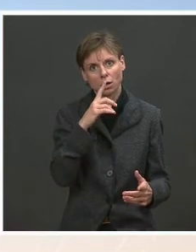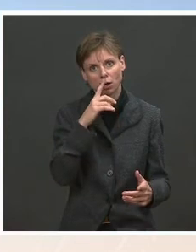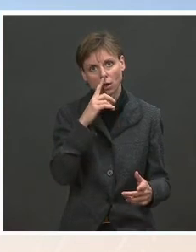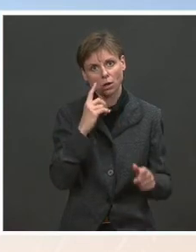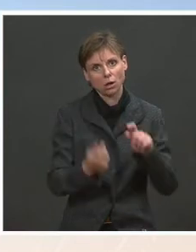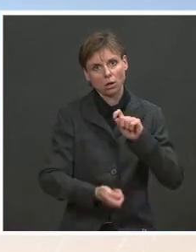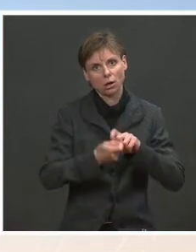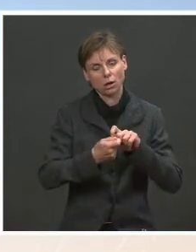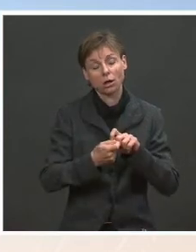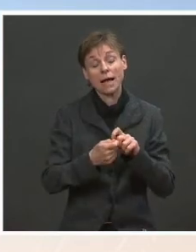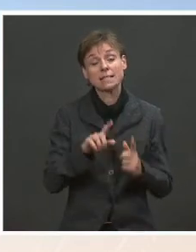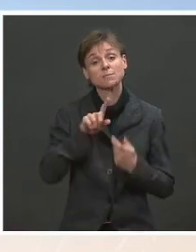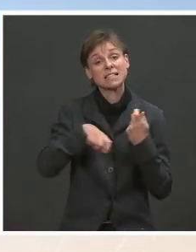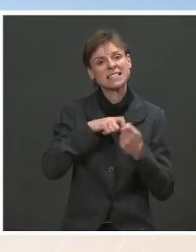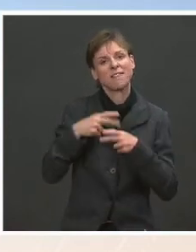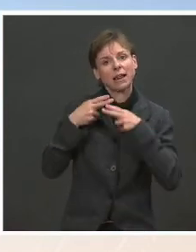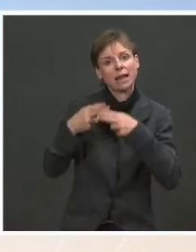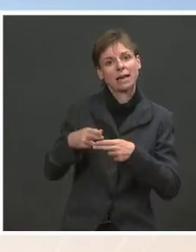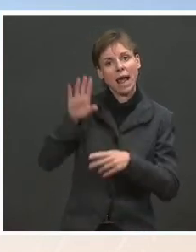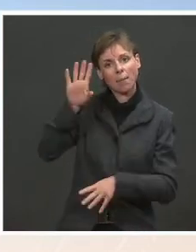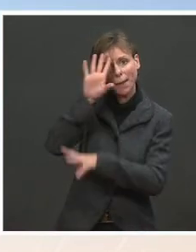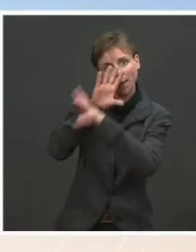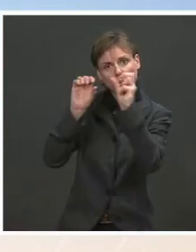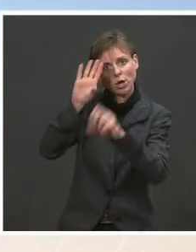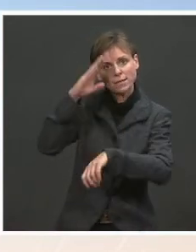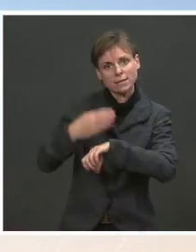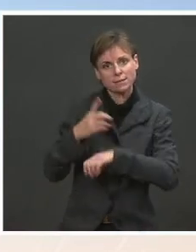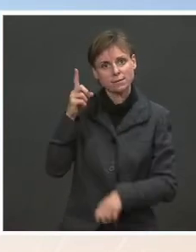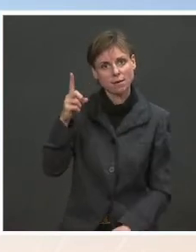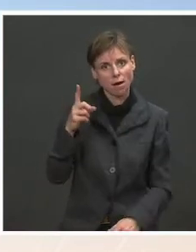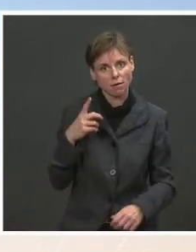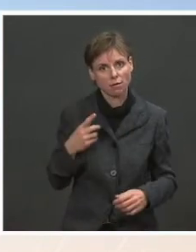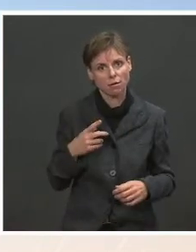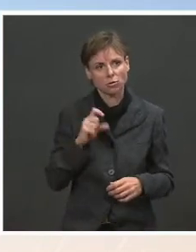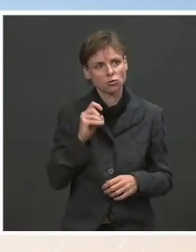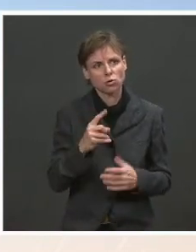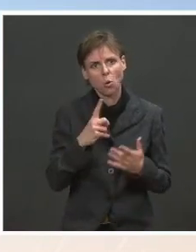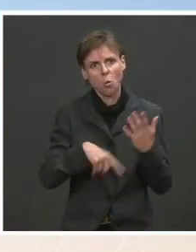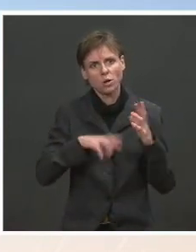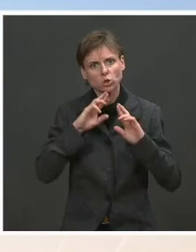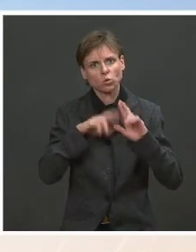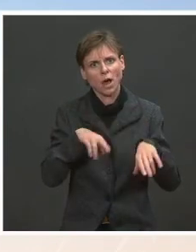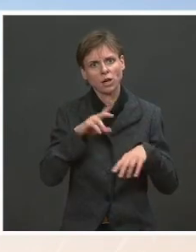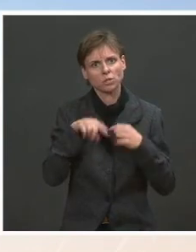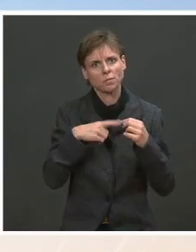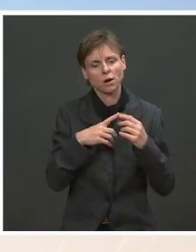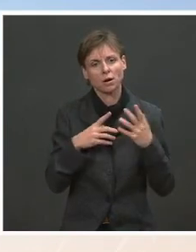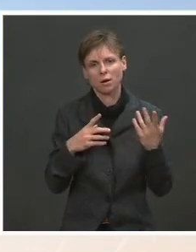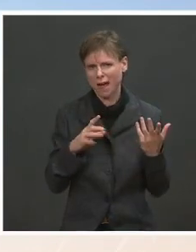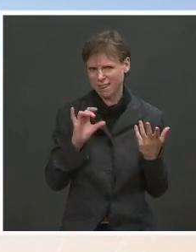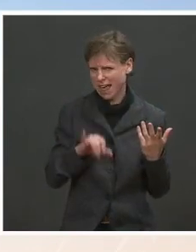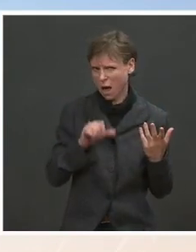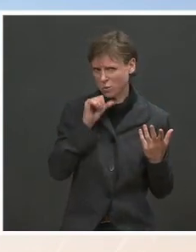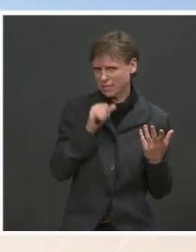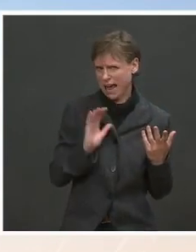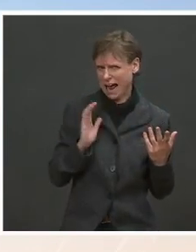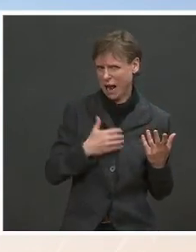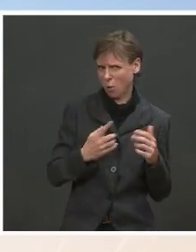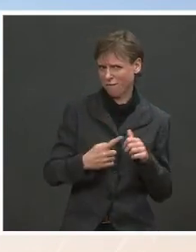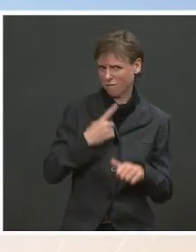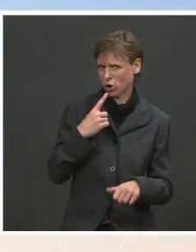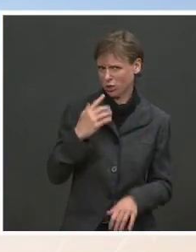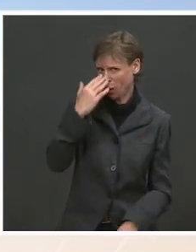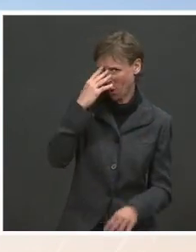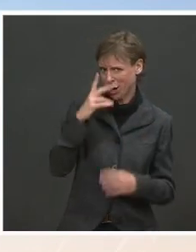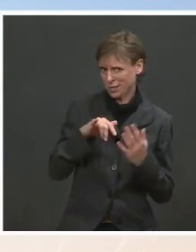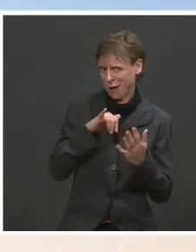is his reaction to Putin and his proxies going after him personally? That was not our first awareness of that. I